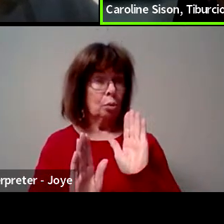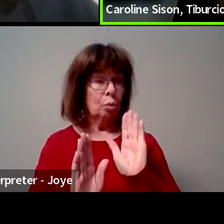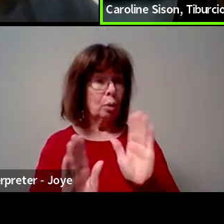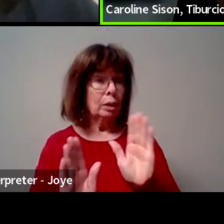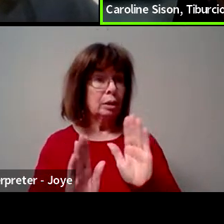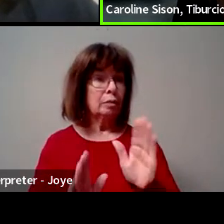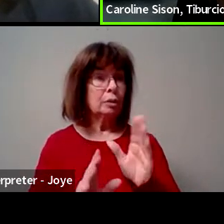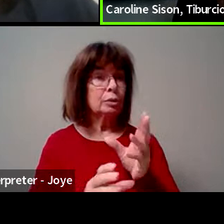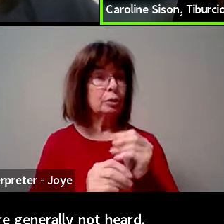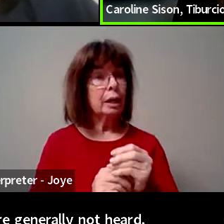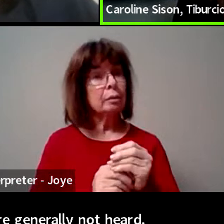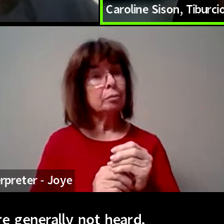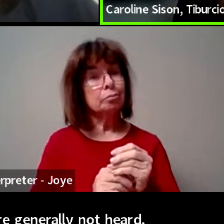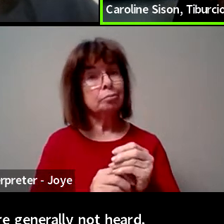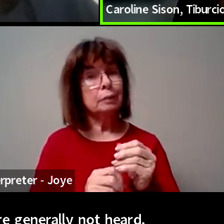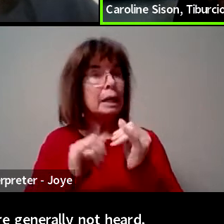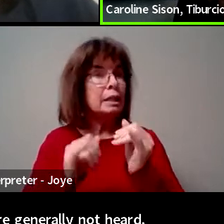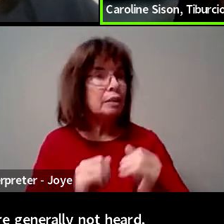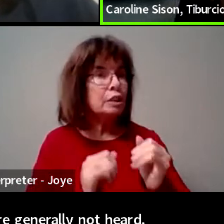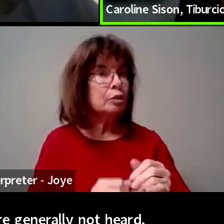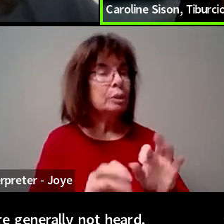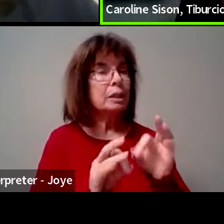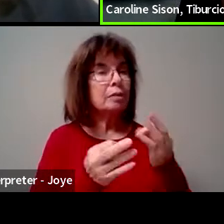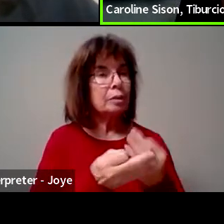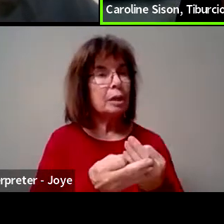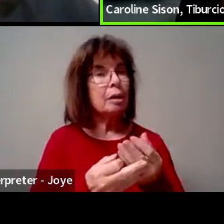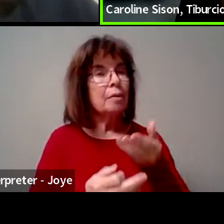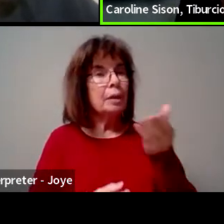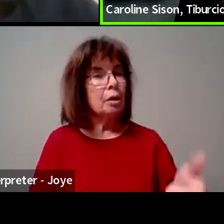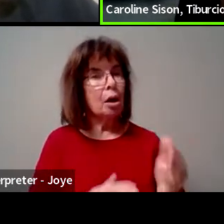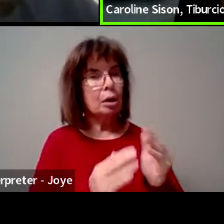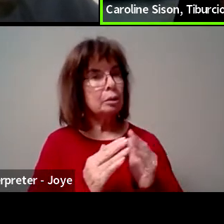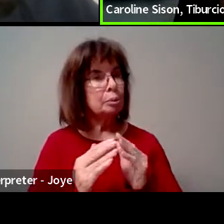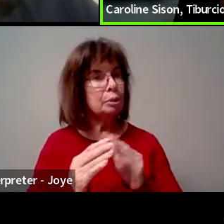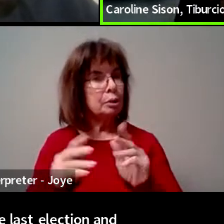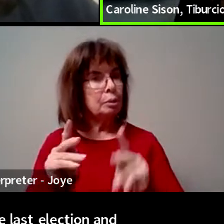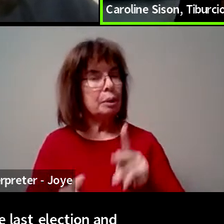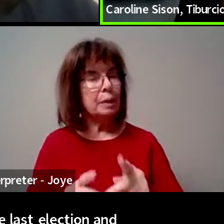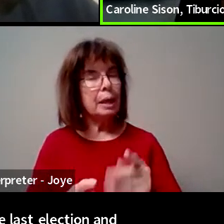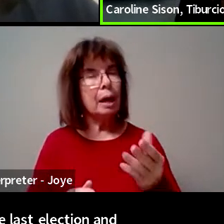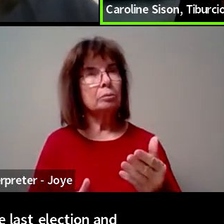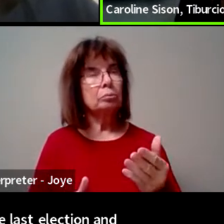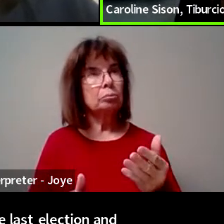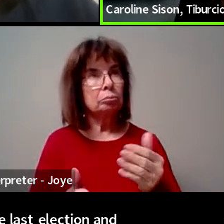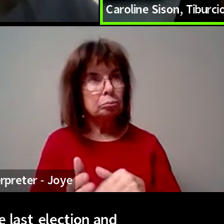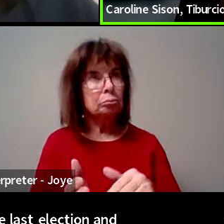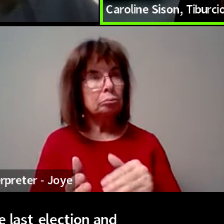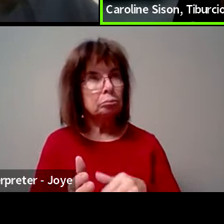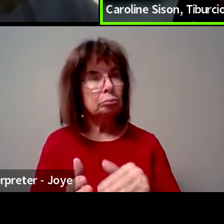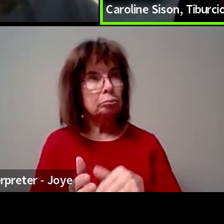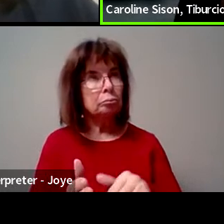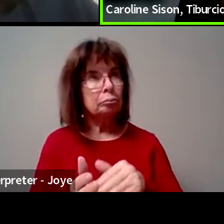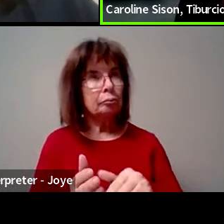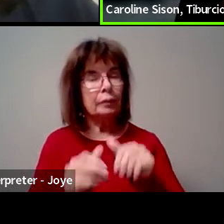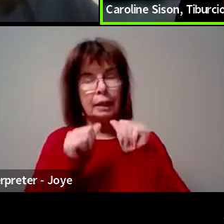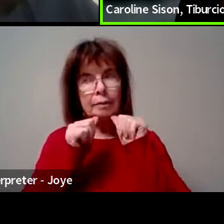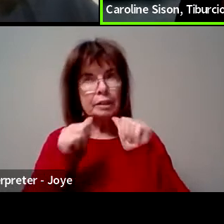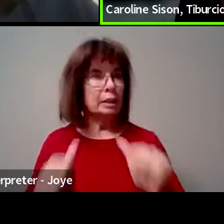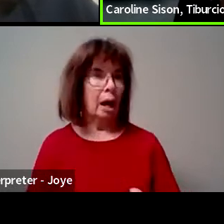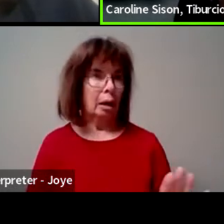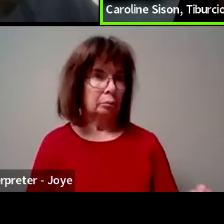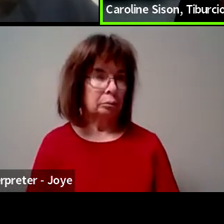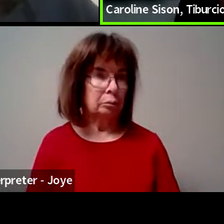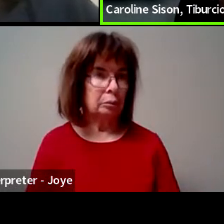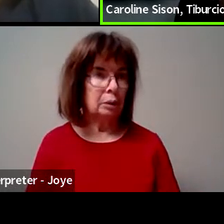individuals and families, there are community members who repeatedly, deny and who